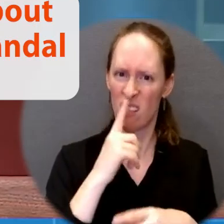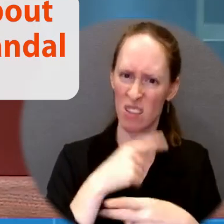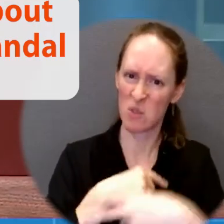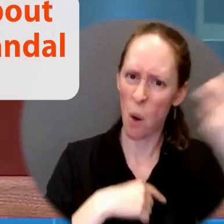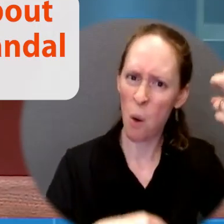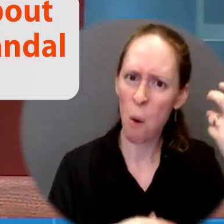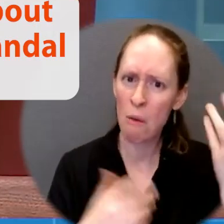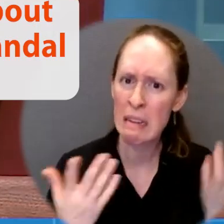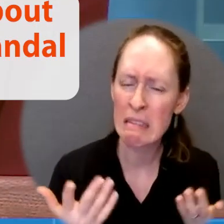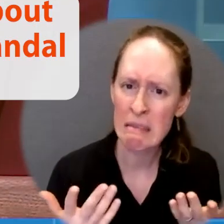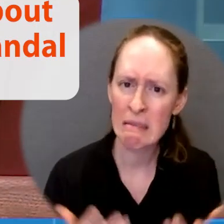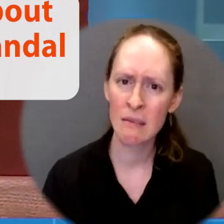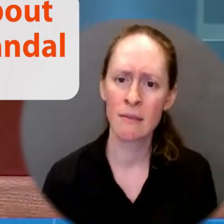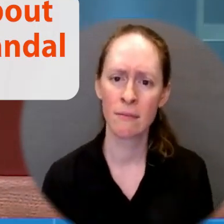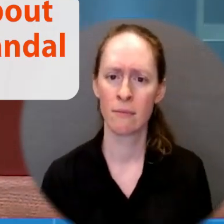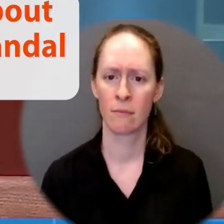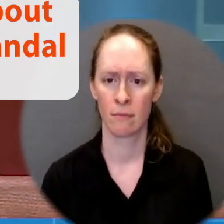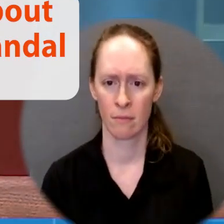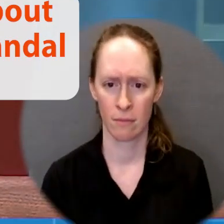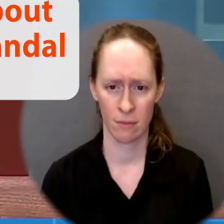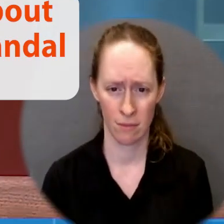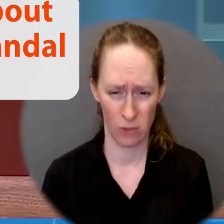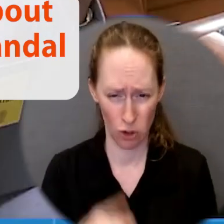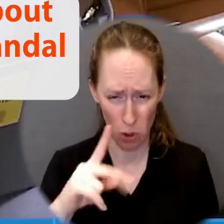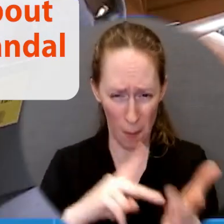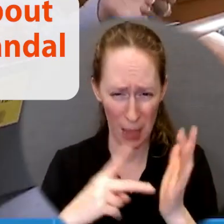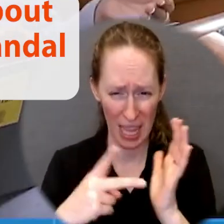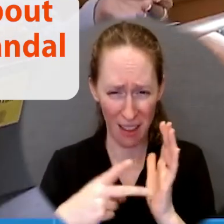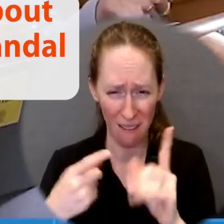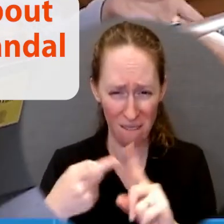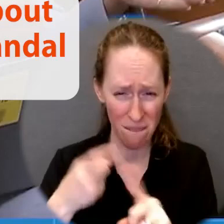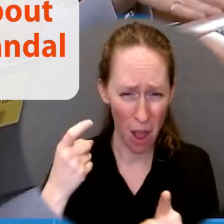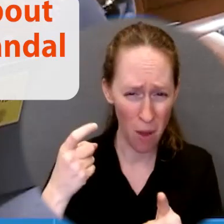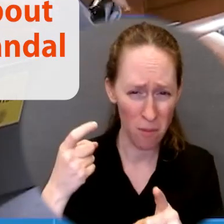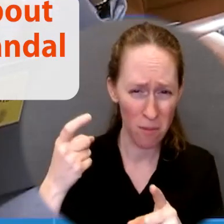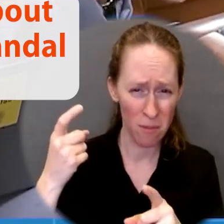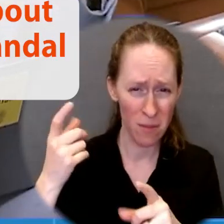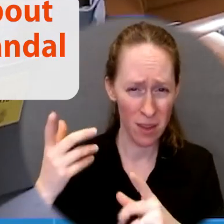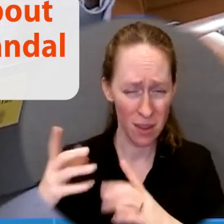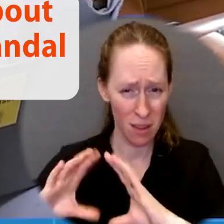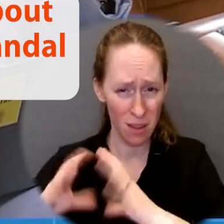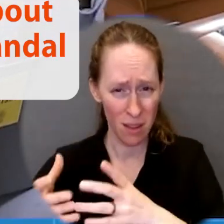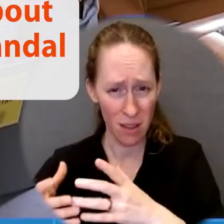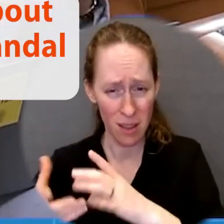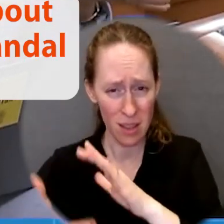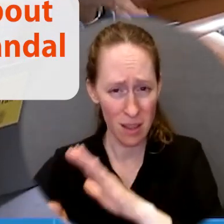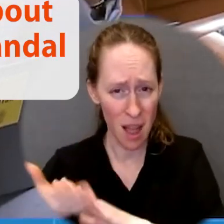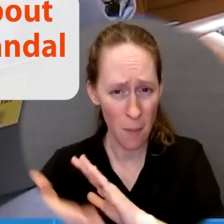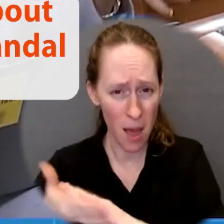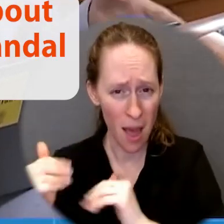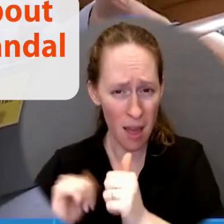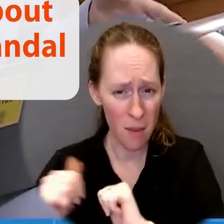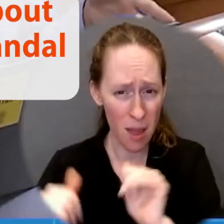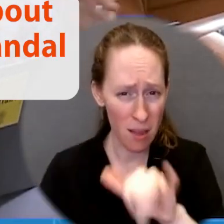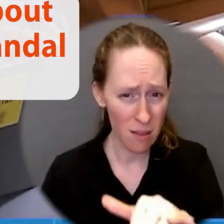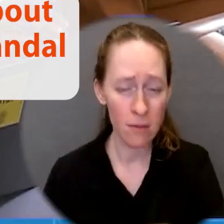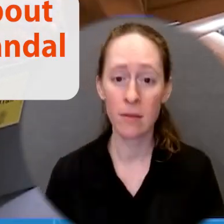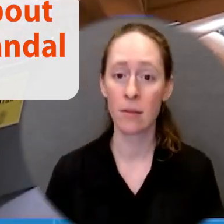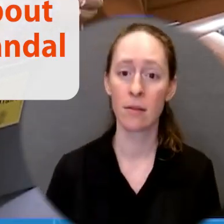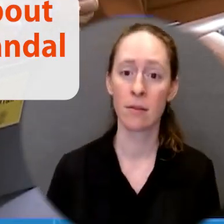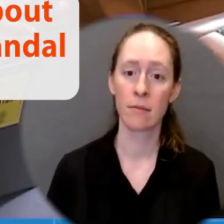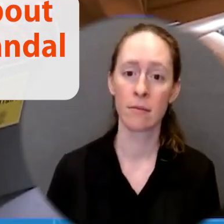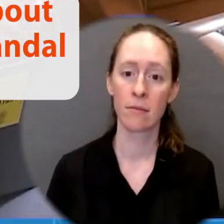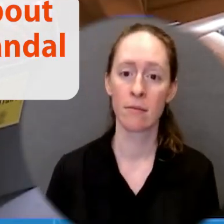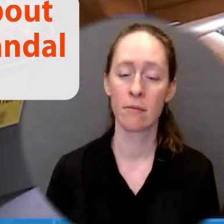campaign or anyone around the family. Just wondering because in the Twitter files release and what Matt Taibbi said,